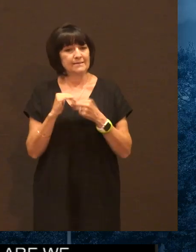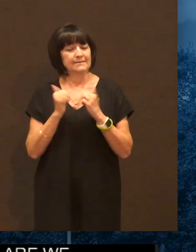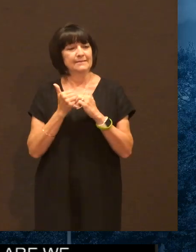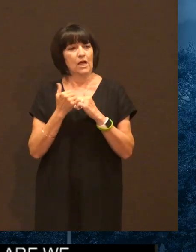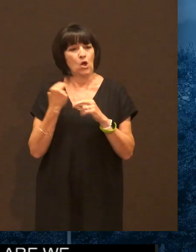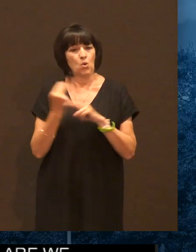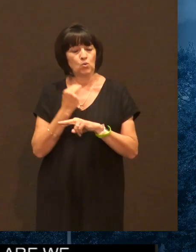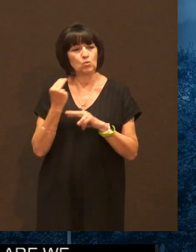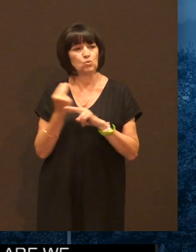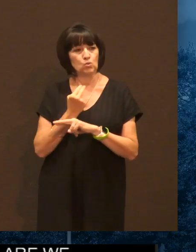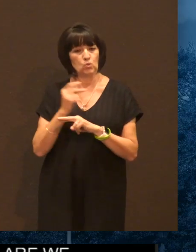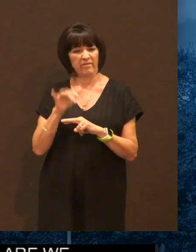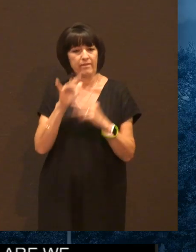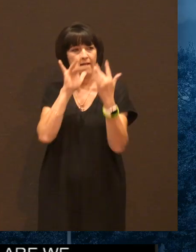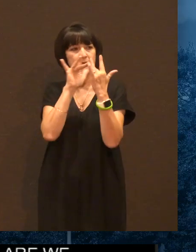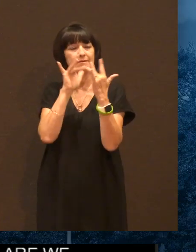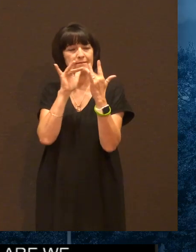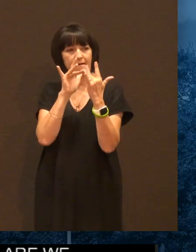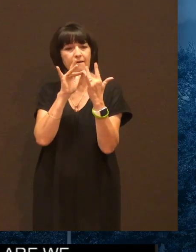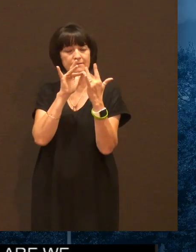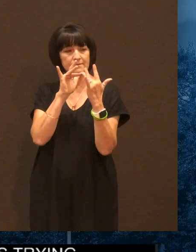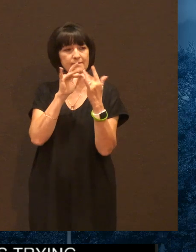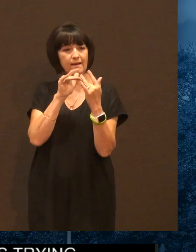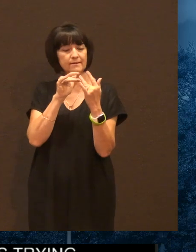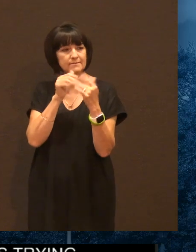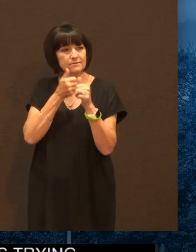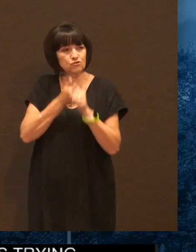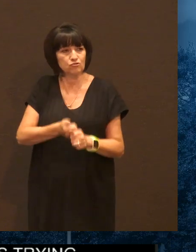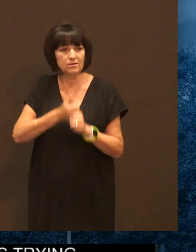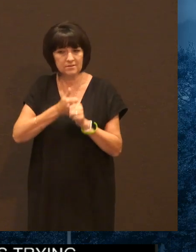Yeah, I think we're really thrilled with our